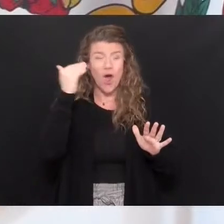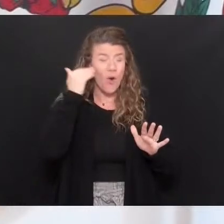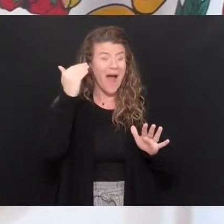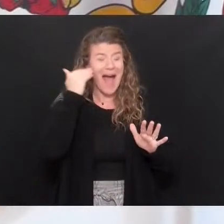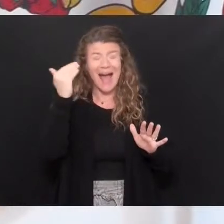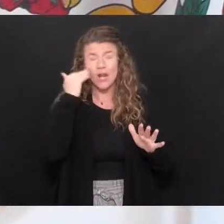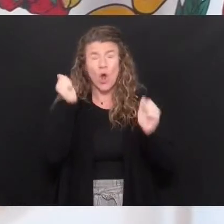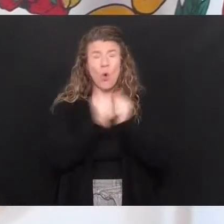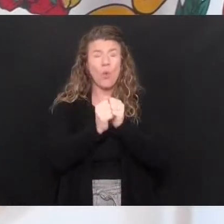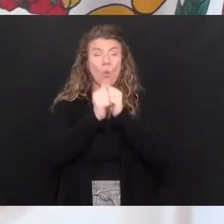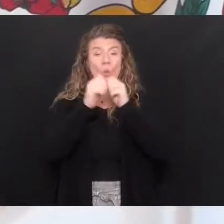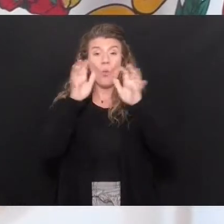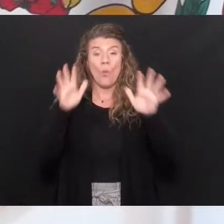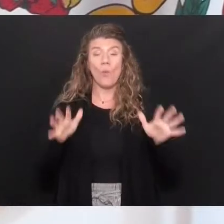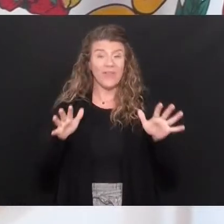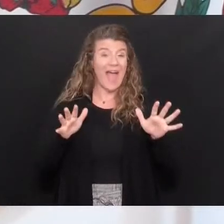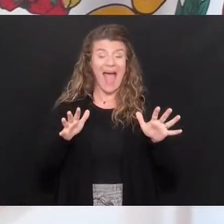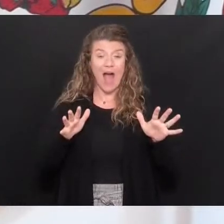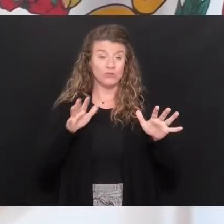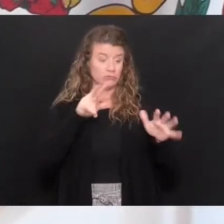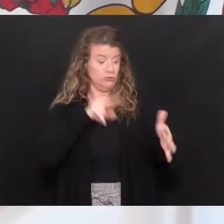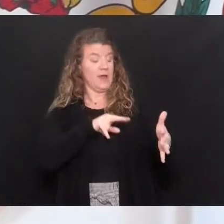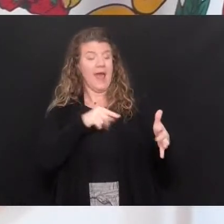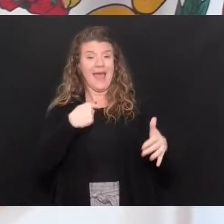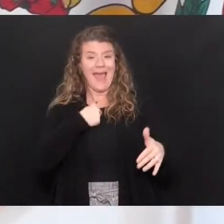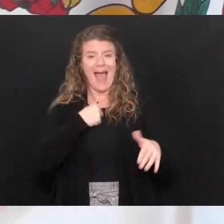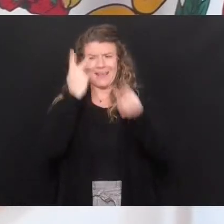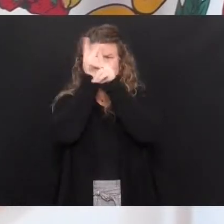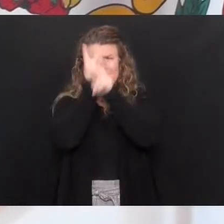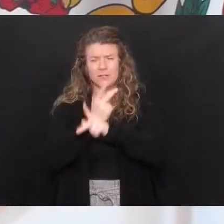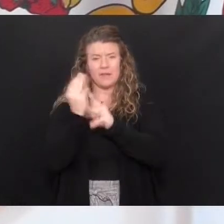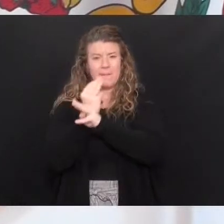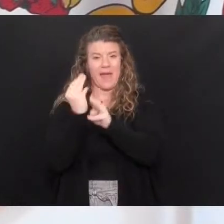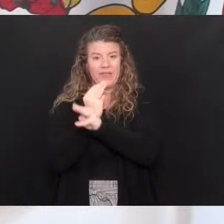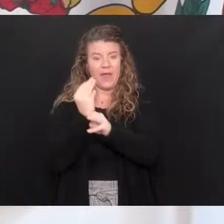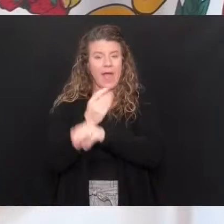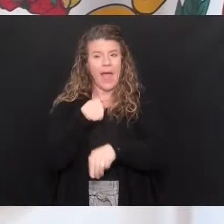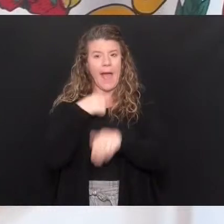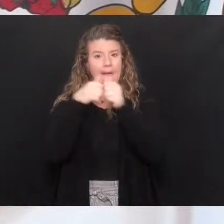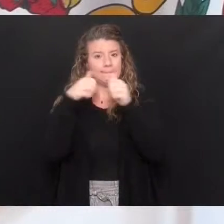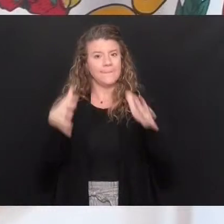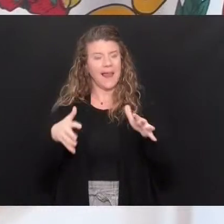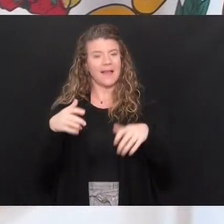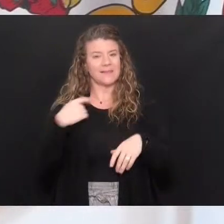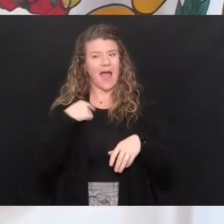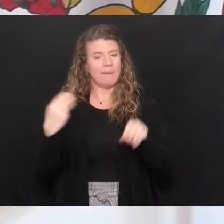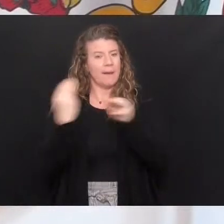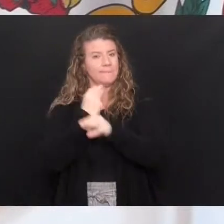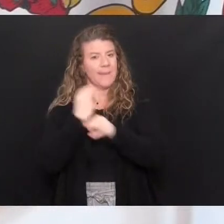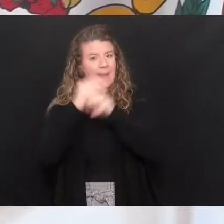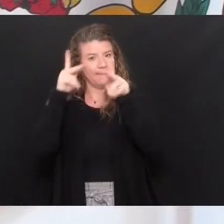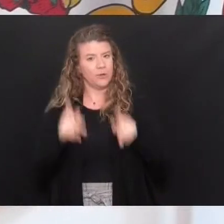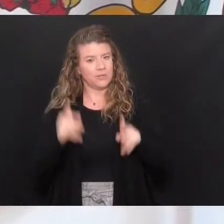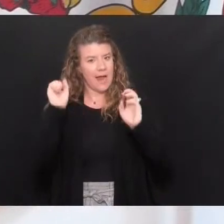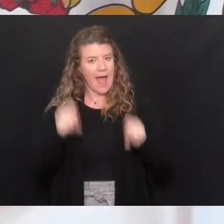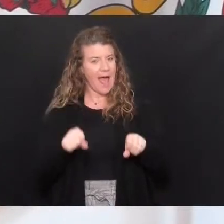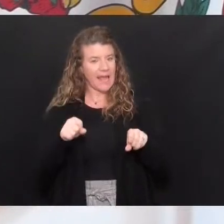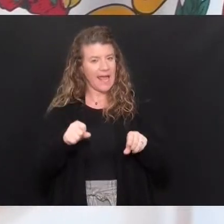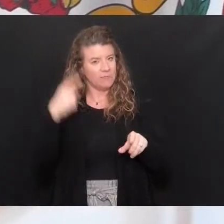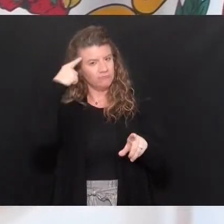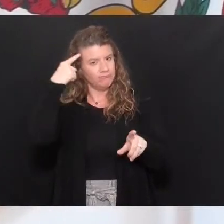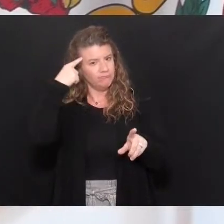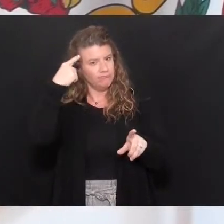without even moving, because I can do the math, and I've been blessed to be able to do that very, very quickly in my head.